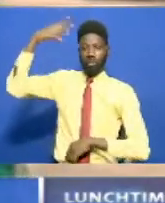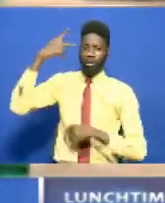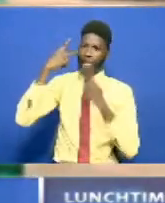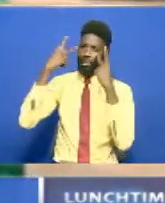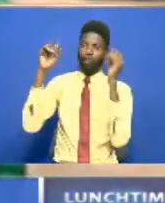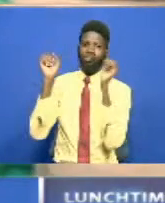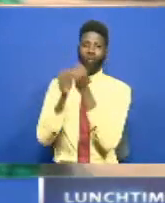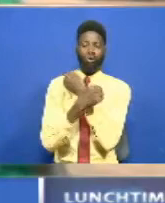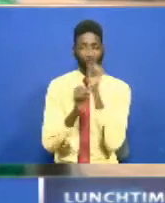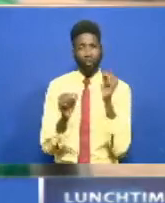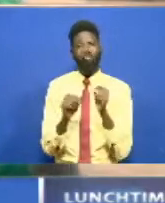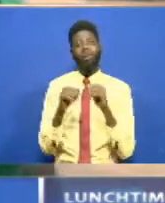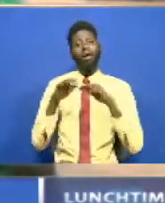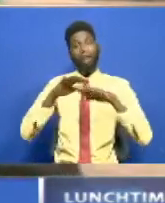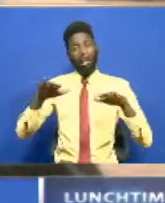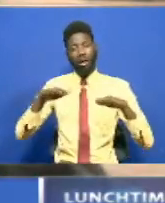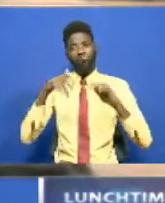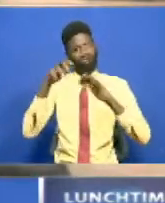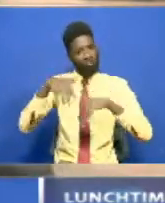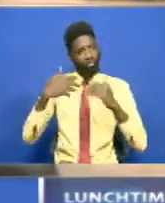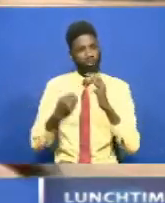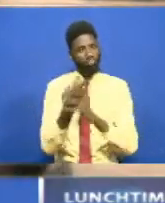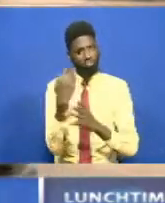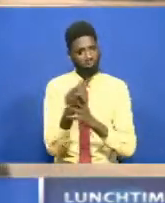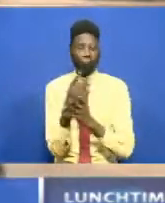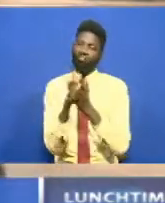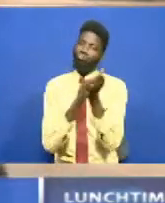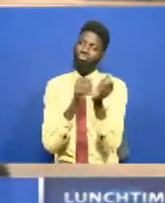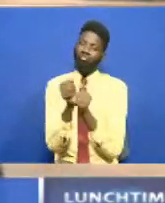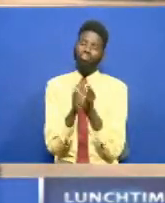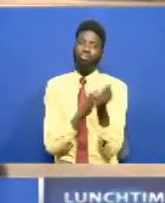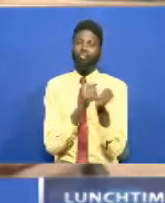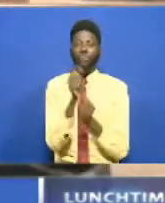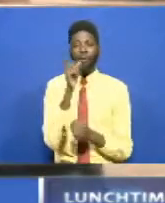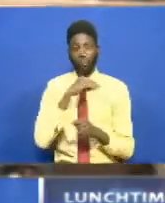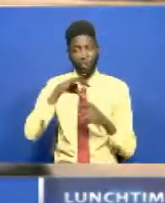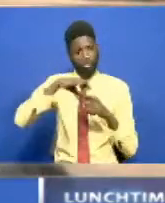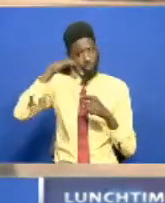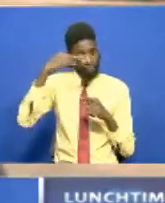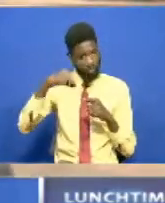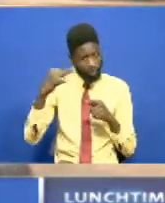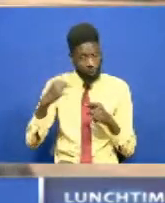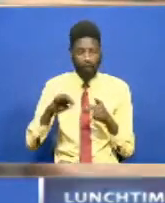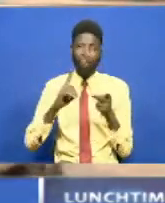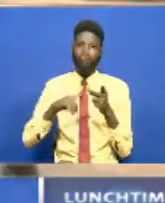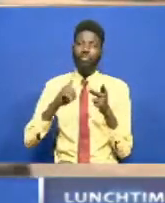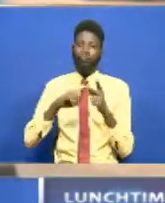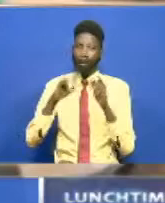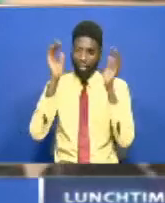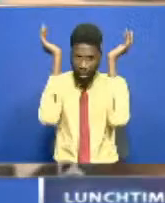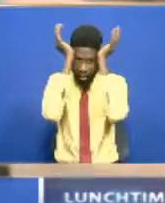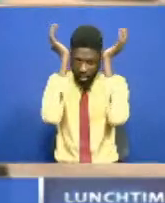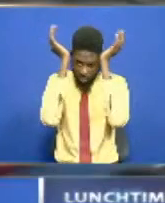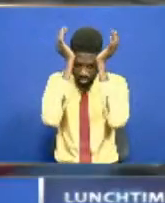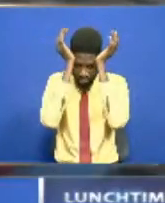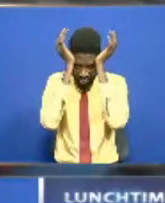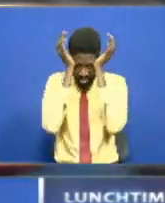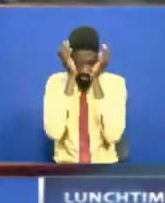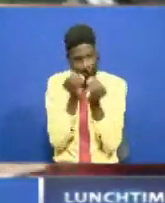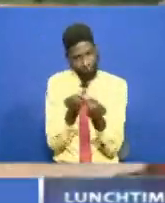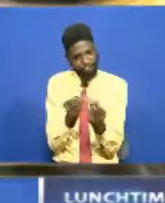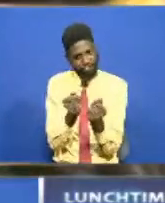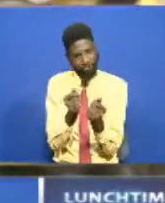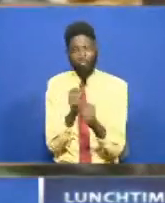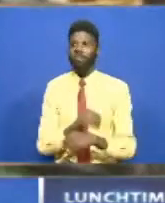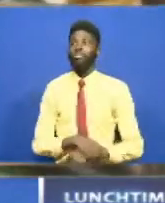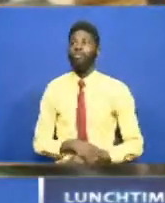Amemaliza mashamba ile mimea kidogo tumepanda kama sukuma, cabbage imemaliza. The residents